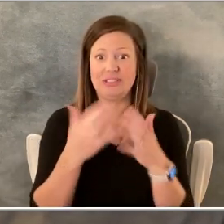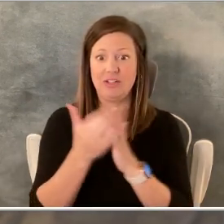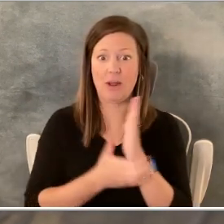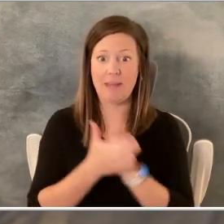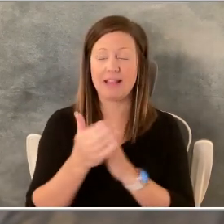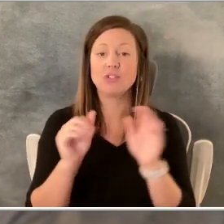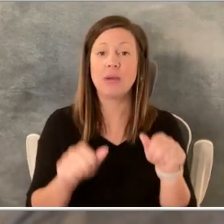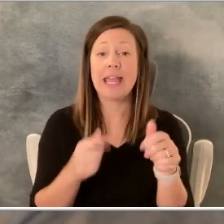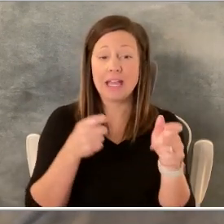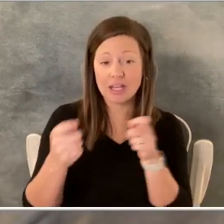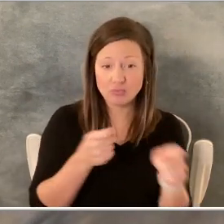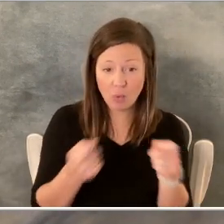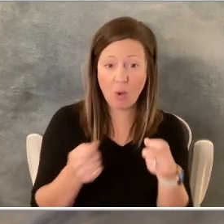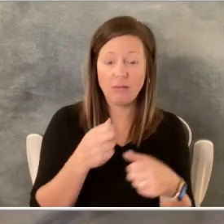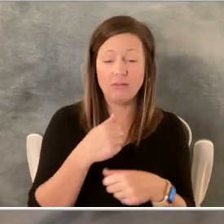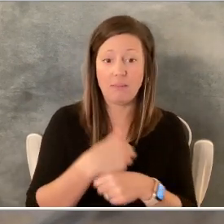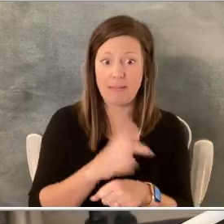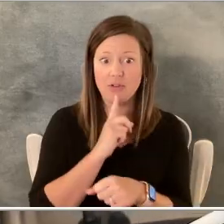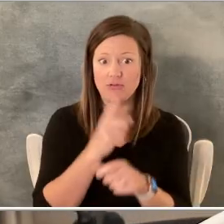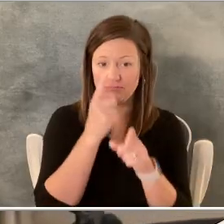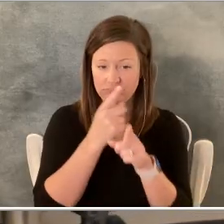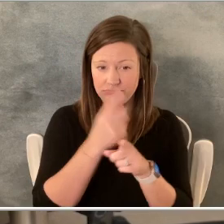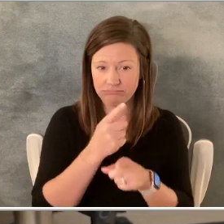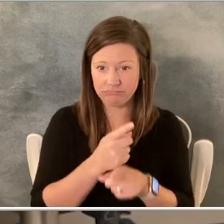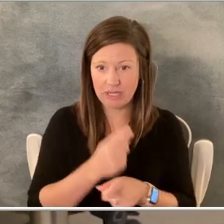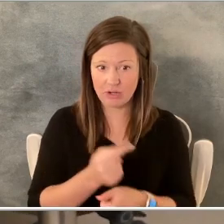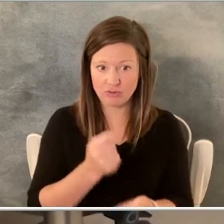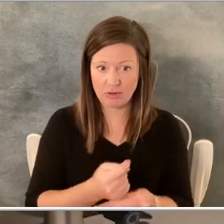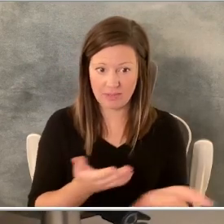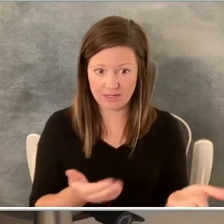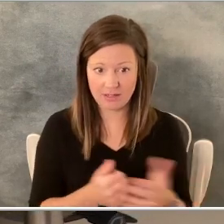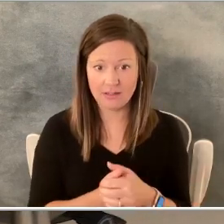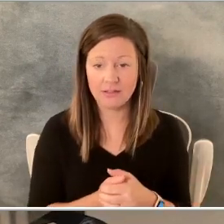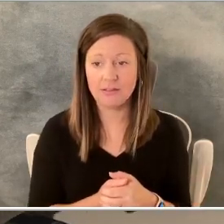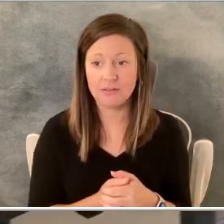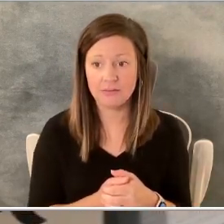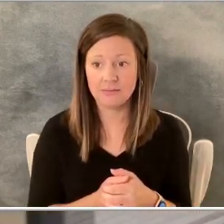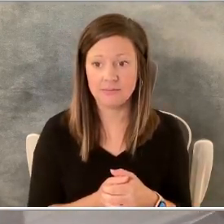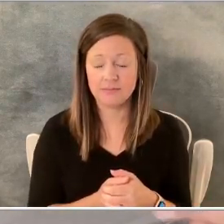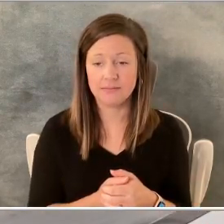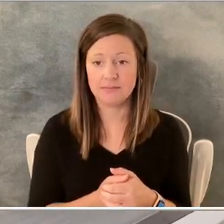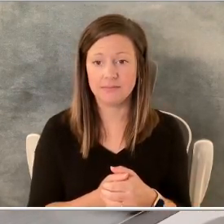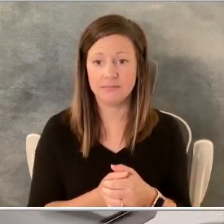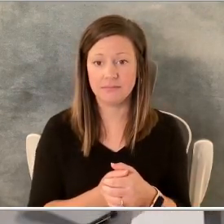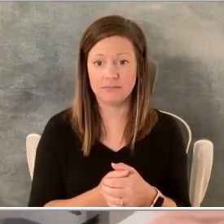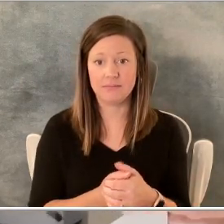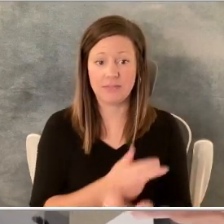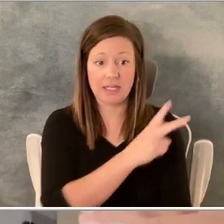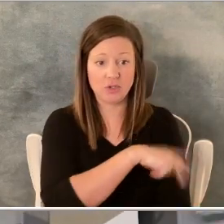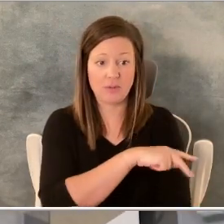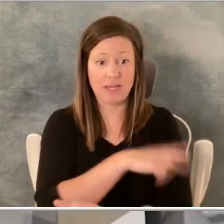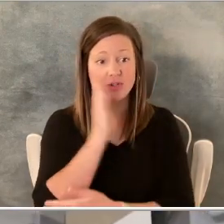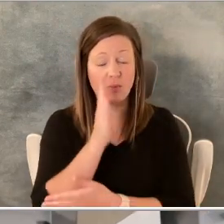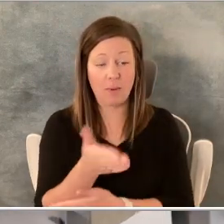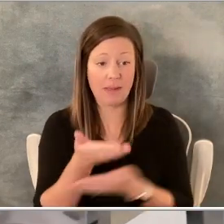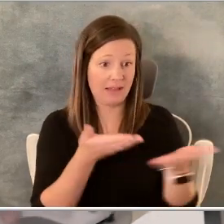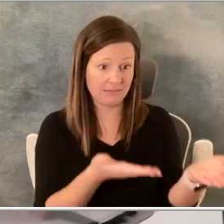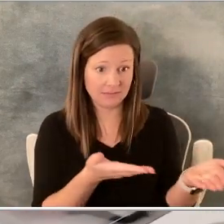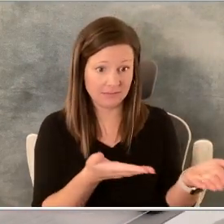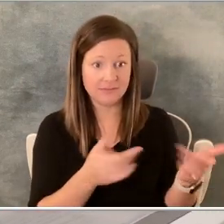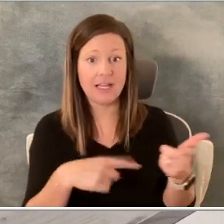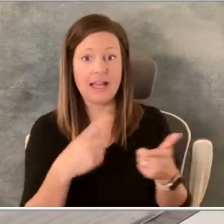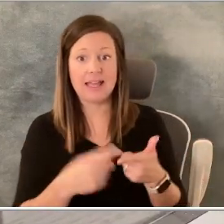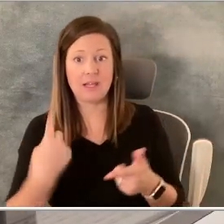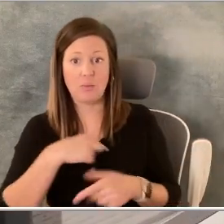we're delivering very accurate treatment volumes. So the patient would be kind of at the head of this unit, and we would be sitting here making our